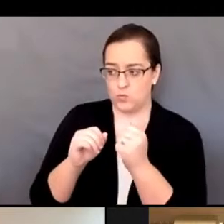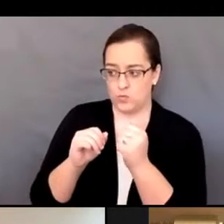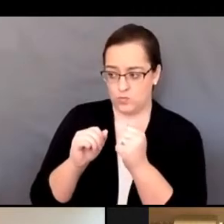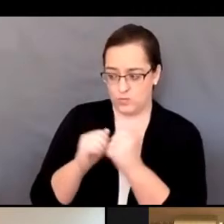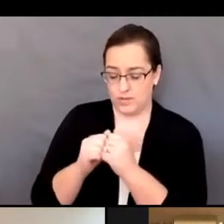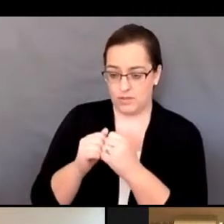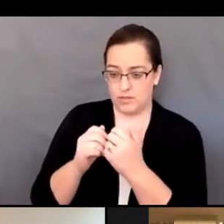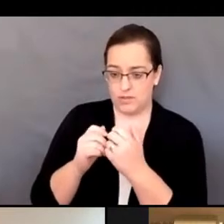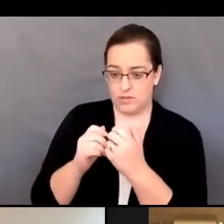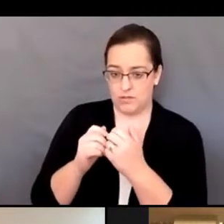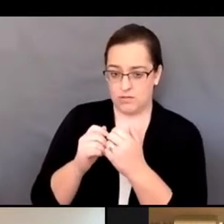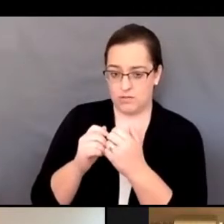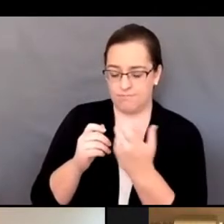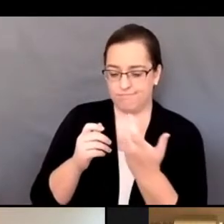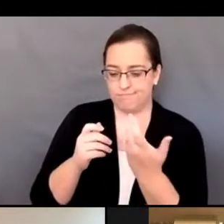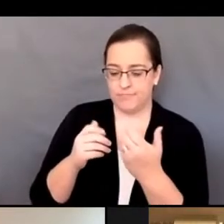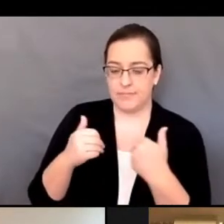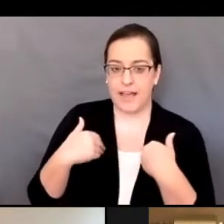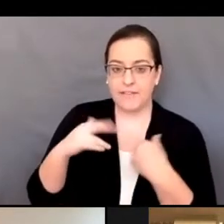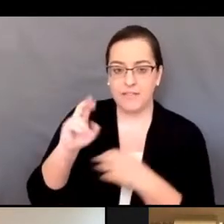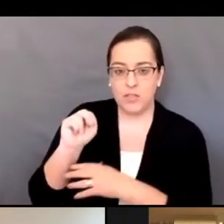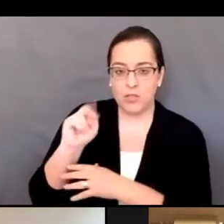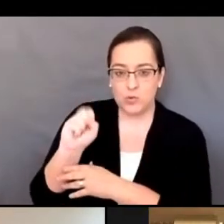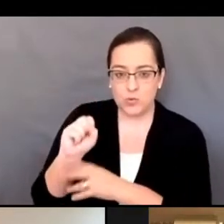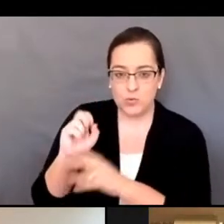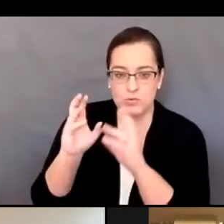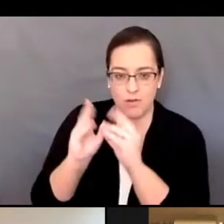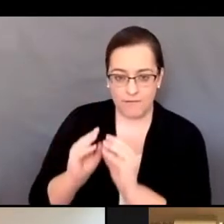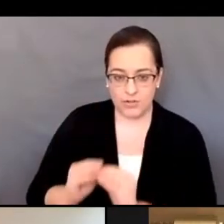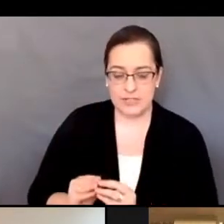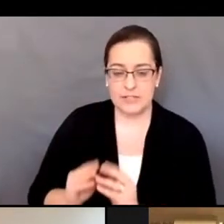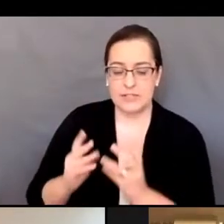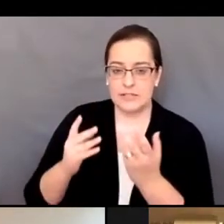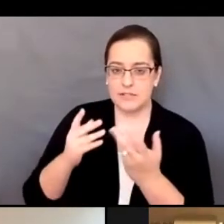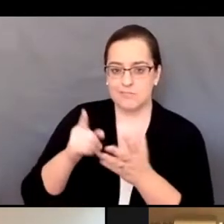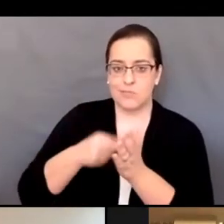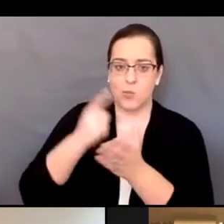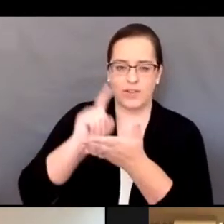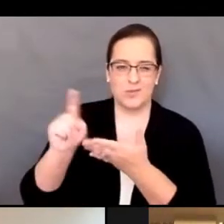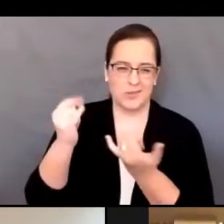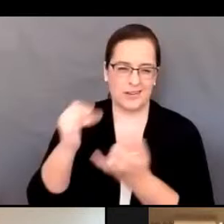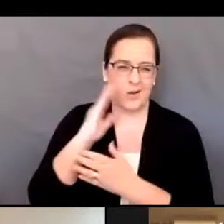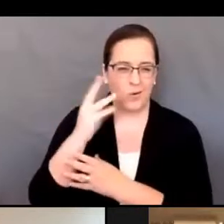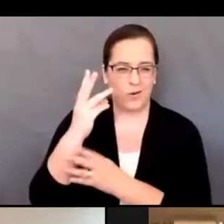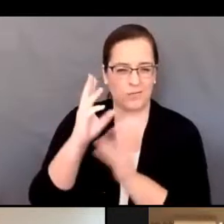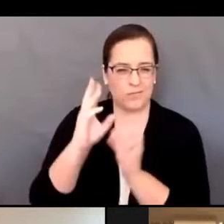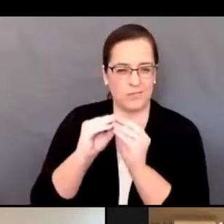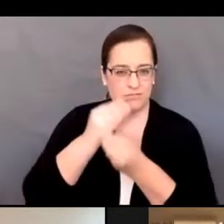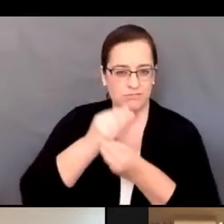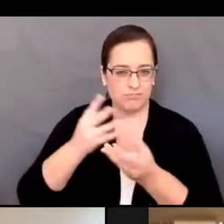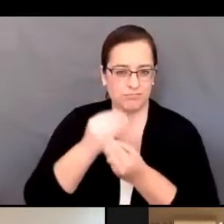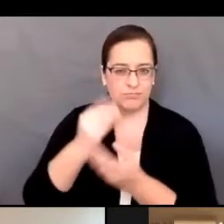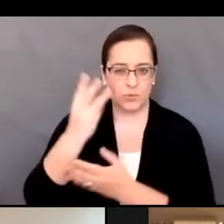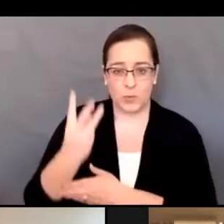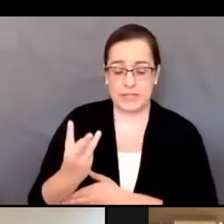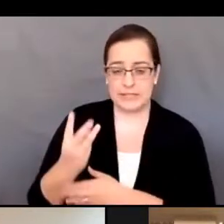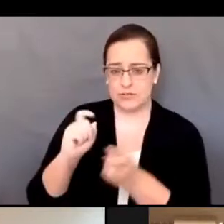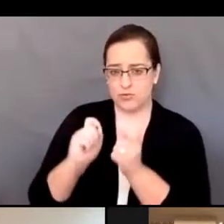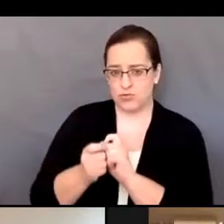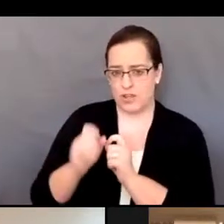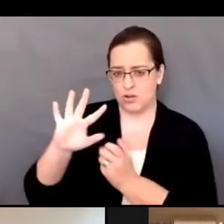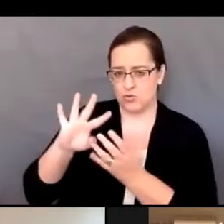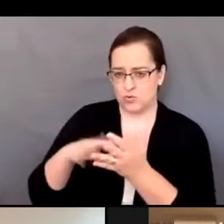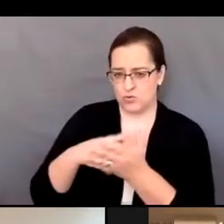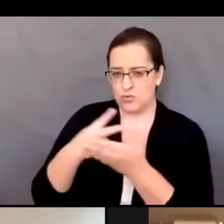the hosting the news conferences once a week now instead of 3 times a week, does that change the schedule